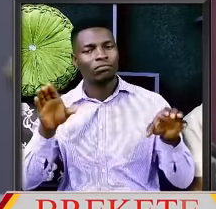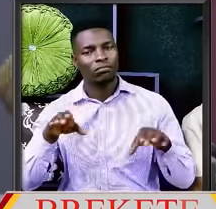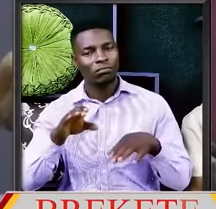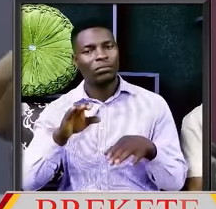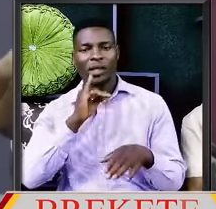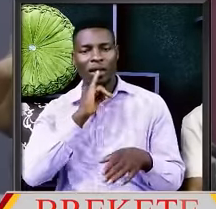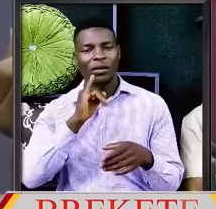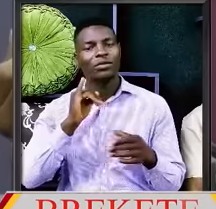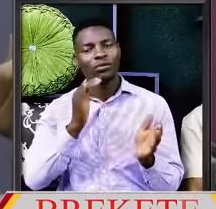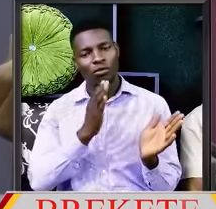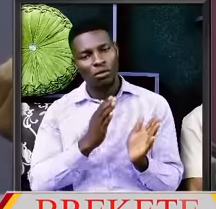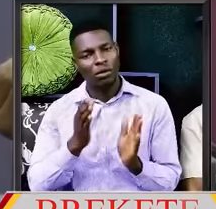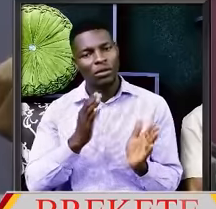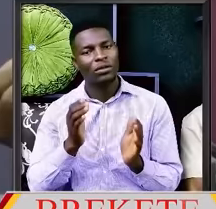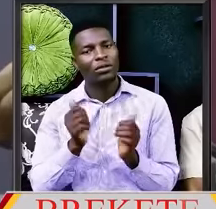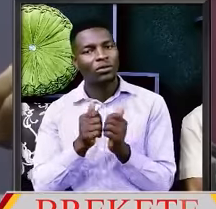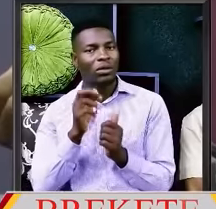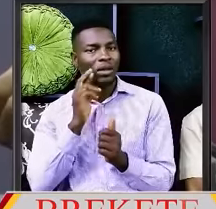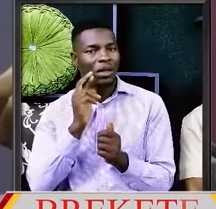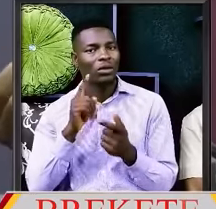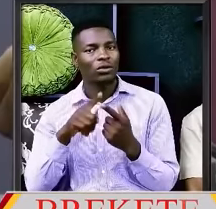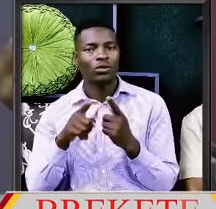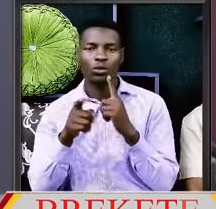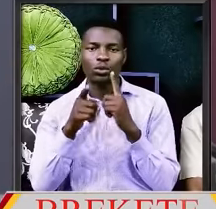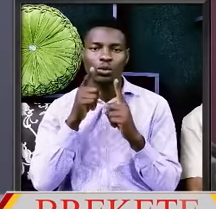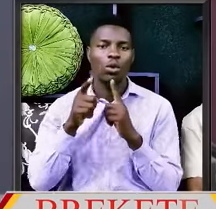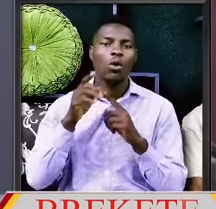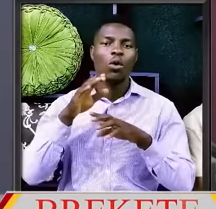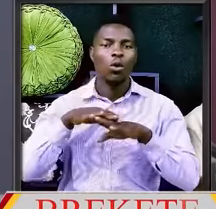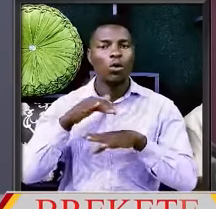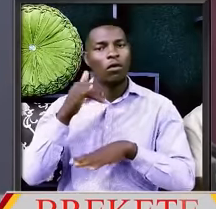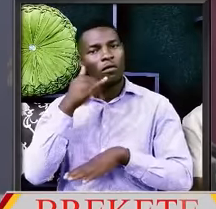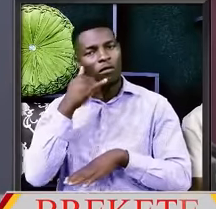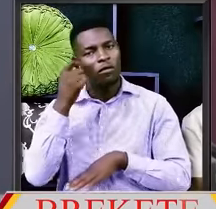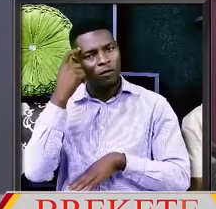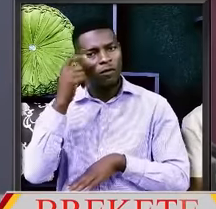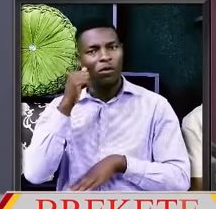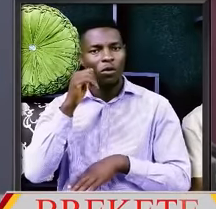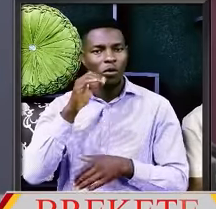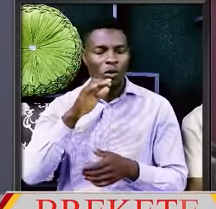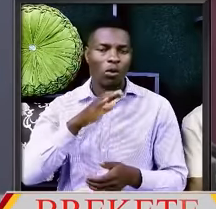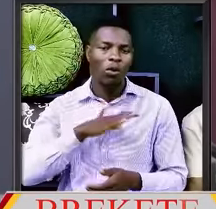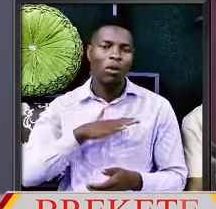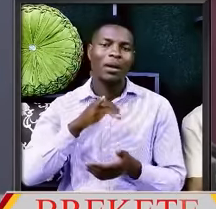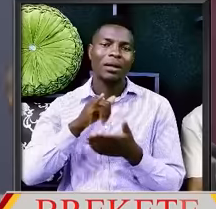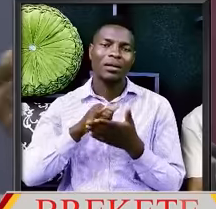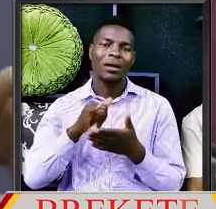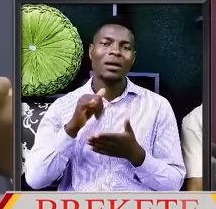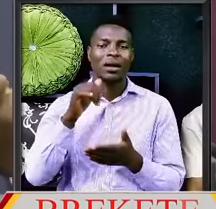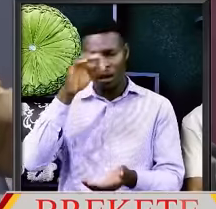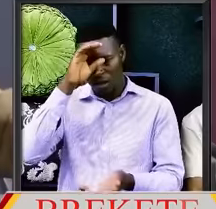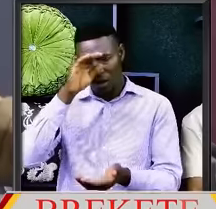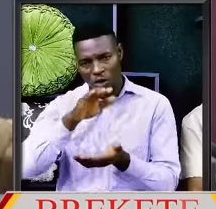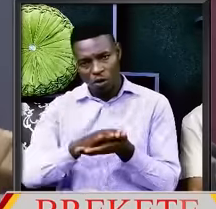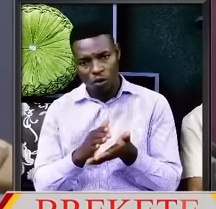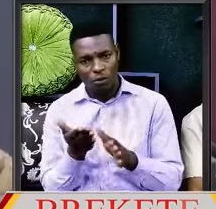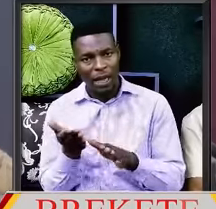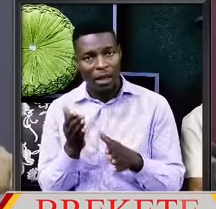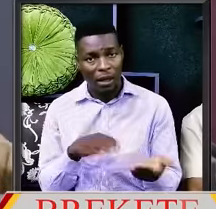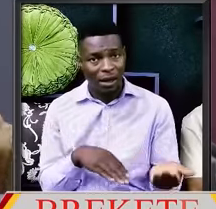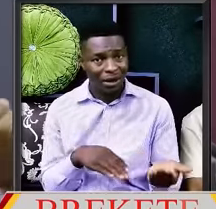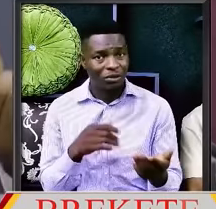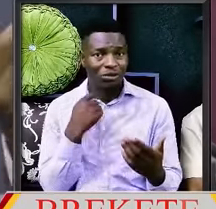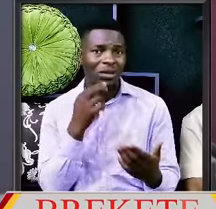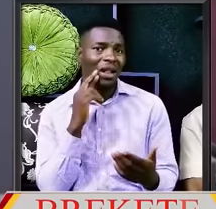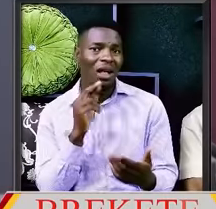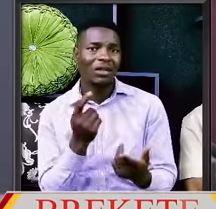her, make she talk over the phone. But woman will just lose her husband, make you tell her, say,